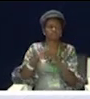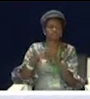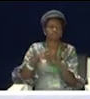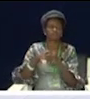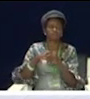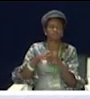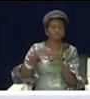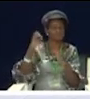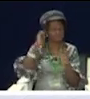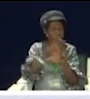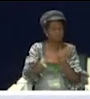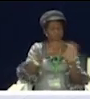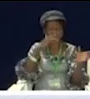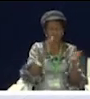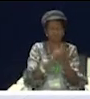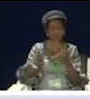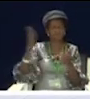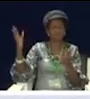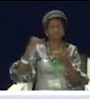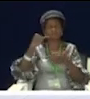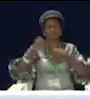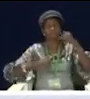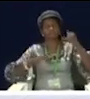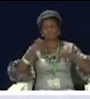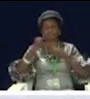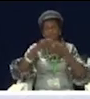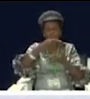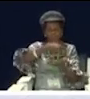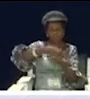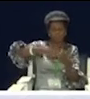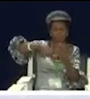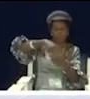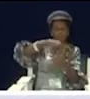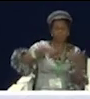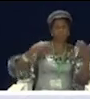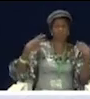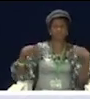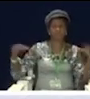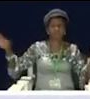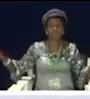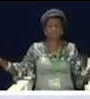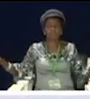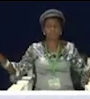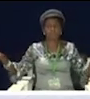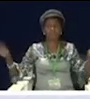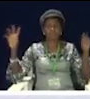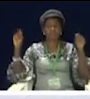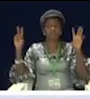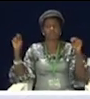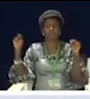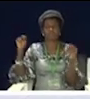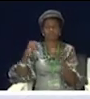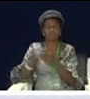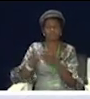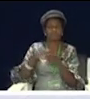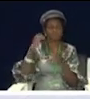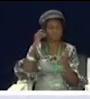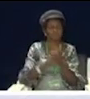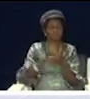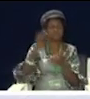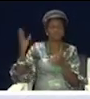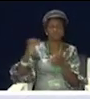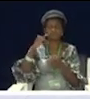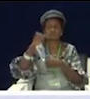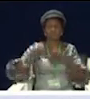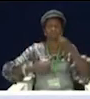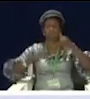He didn't say there is joy among angels. He said there is